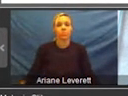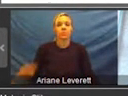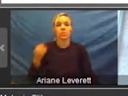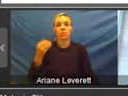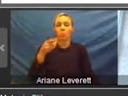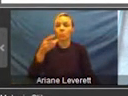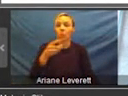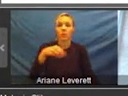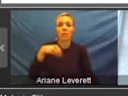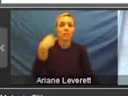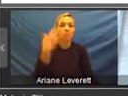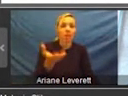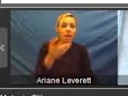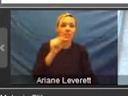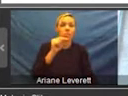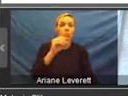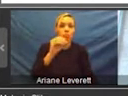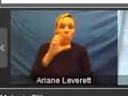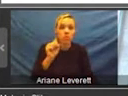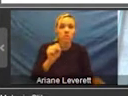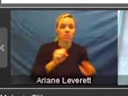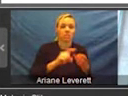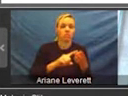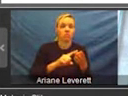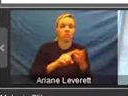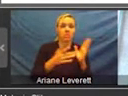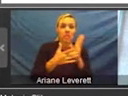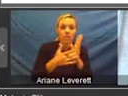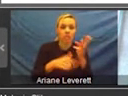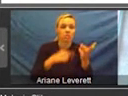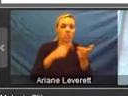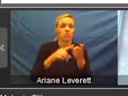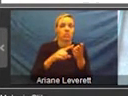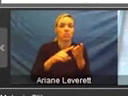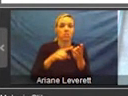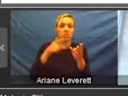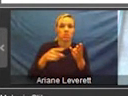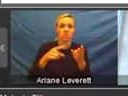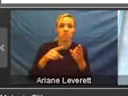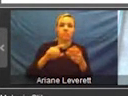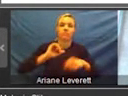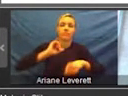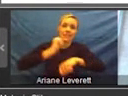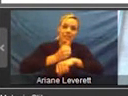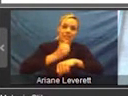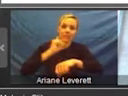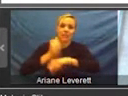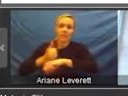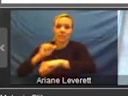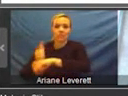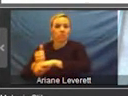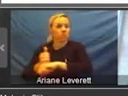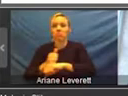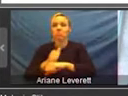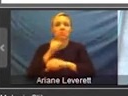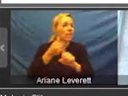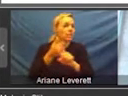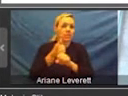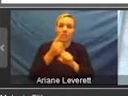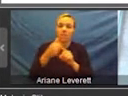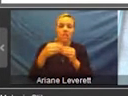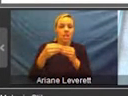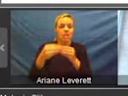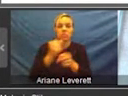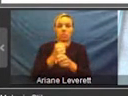or infrastructure does not lead to change in itself. And in the early